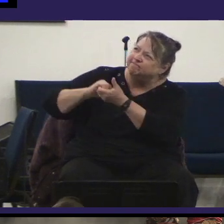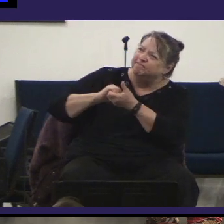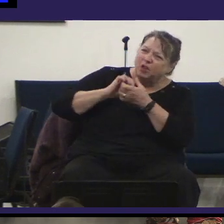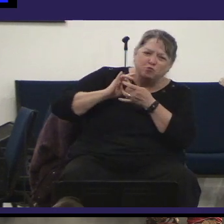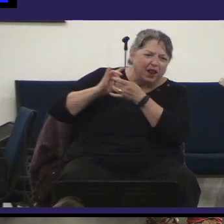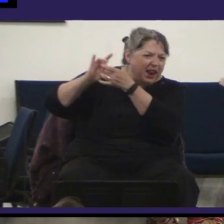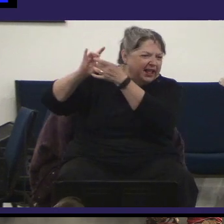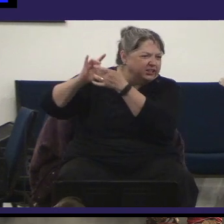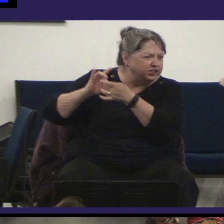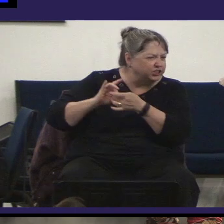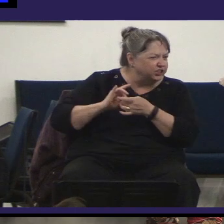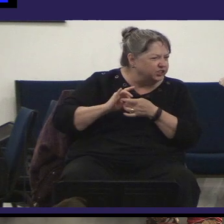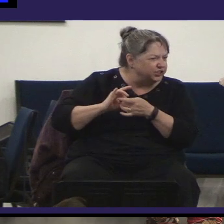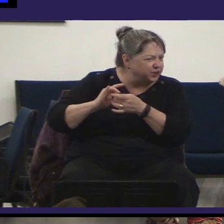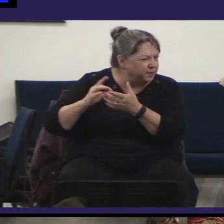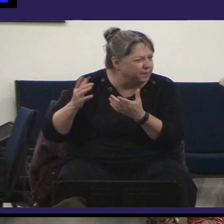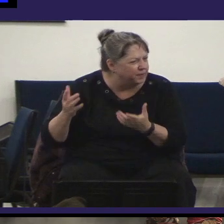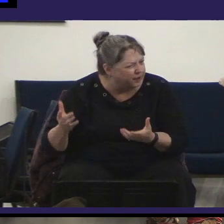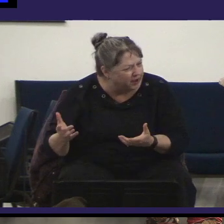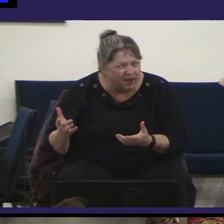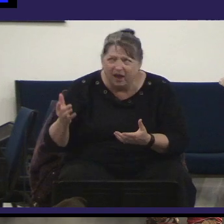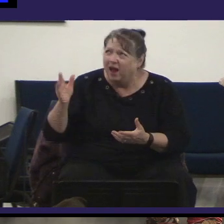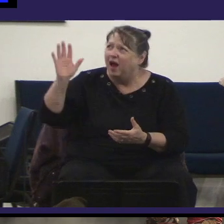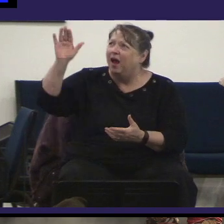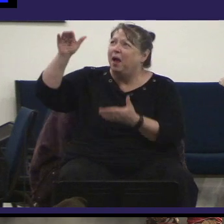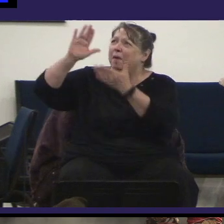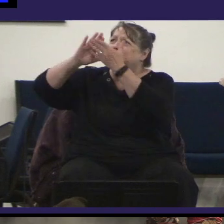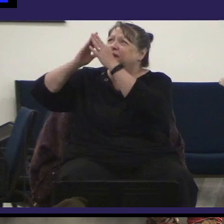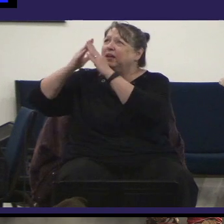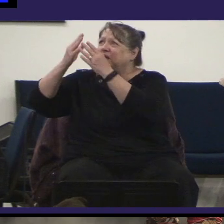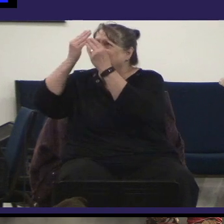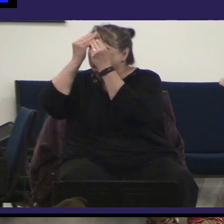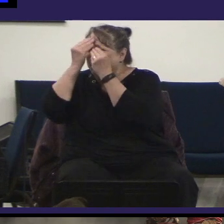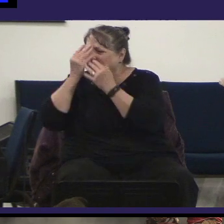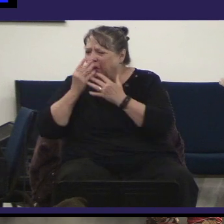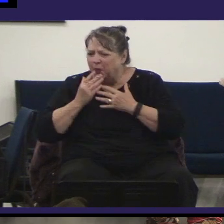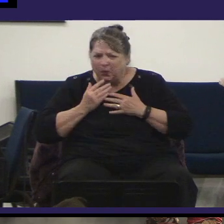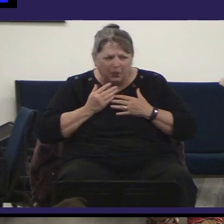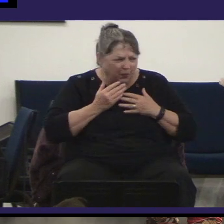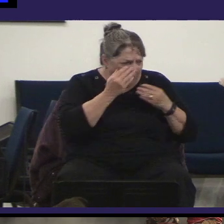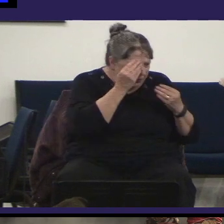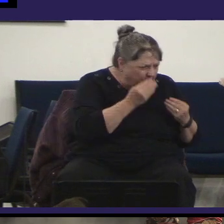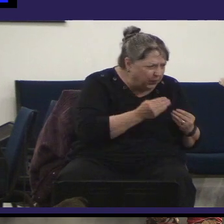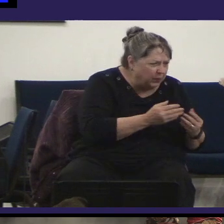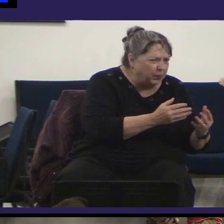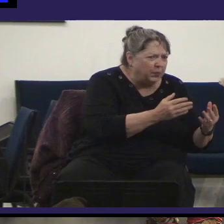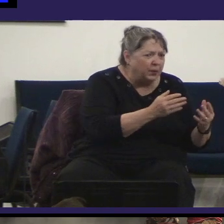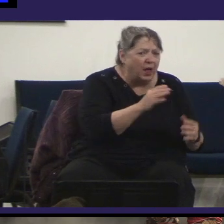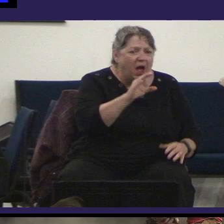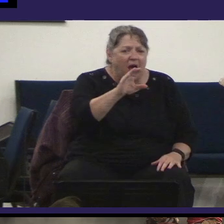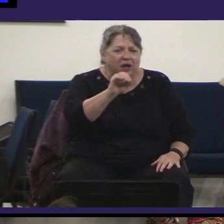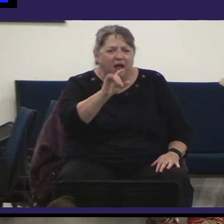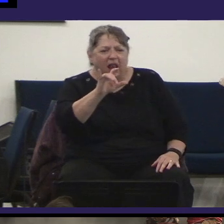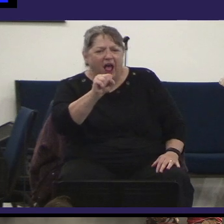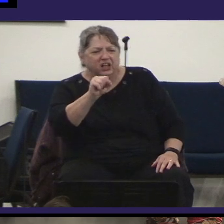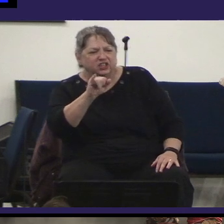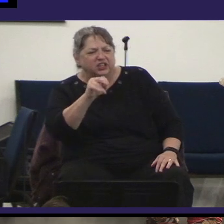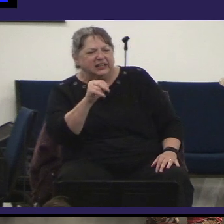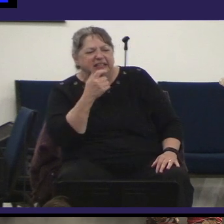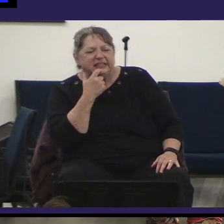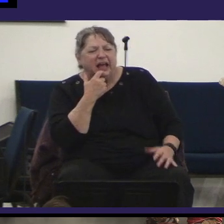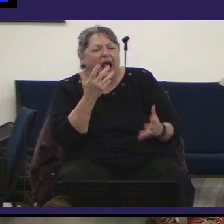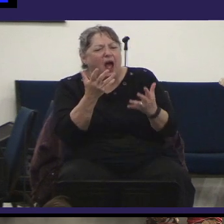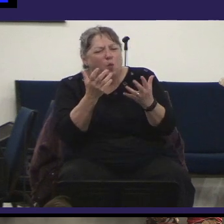have to share his peace. Paul says in Colossians 4 and verse 2, he says, pray for me that a door would be opened, that I